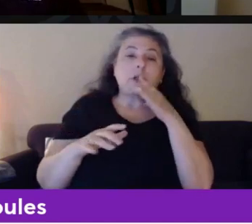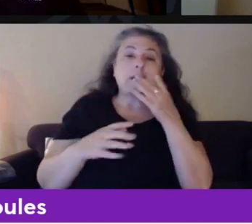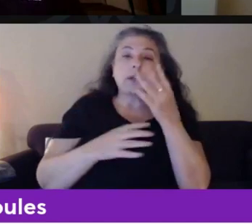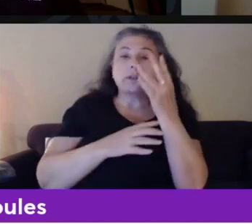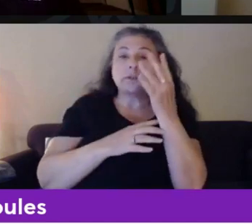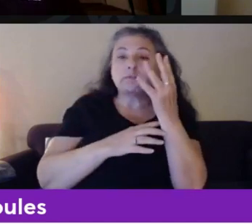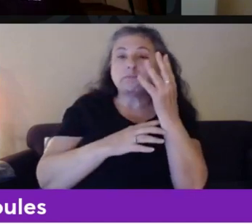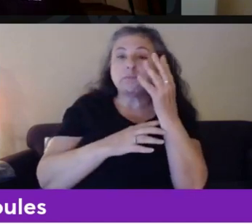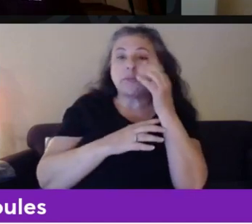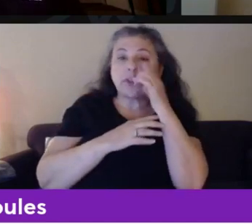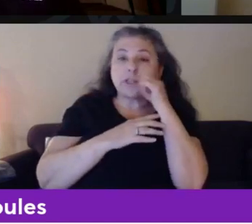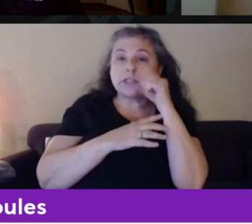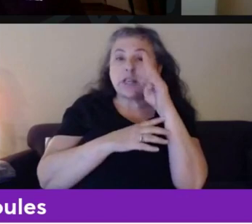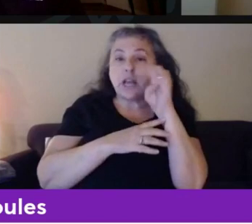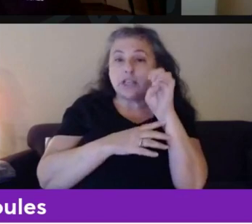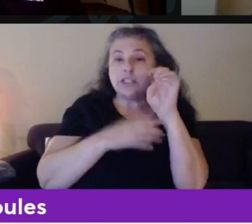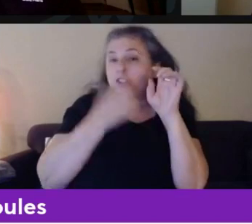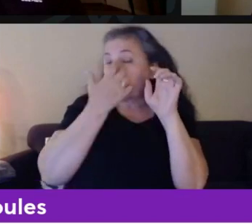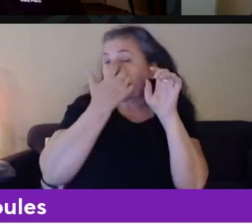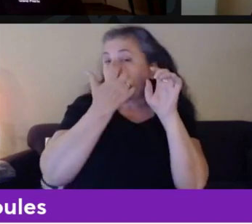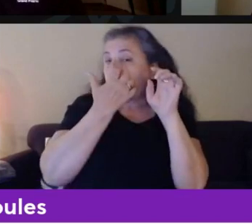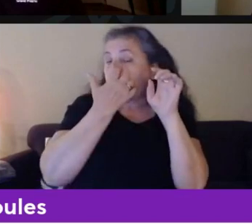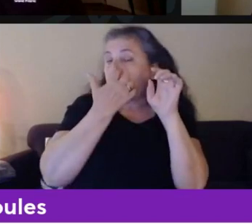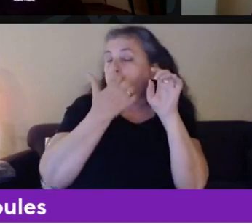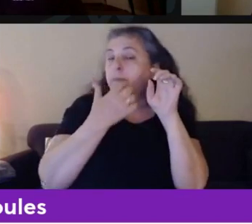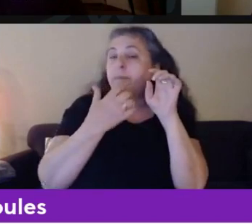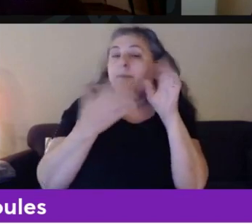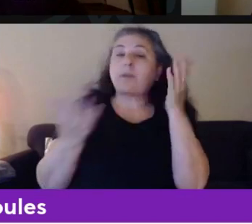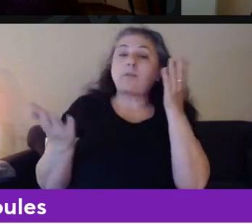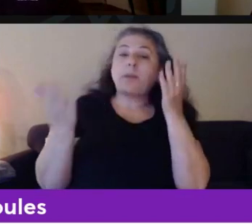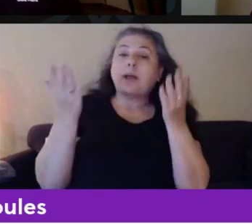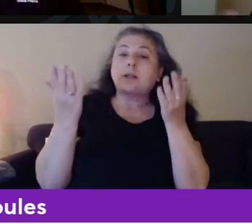sage on fire balances out